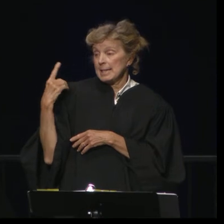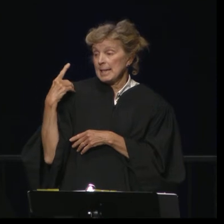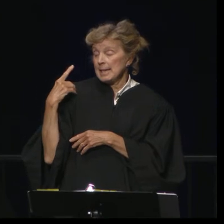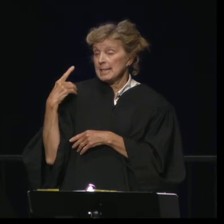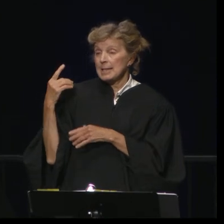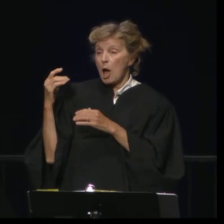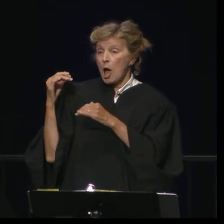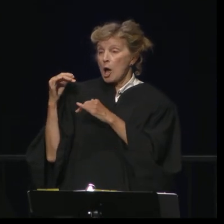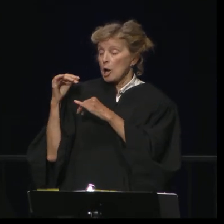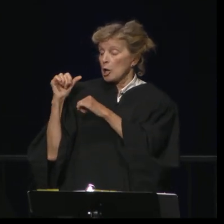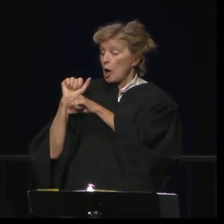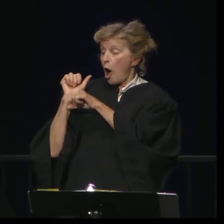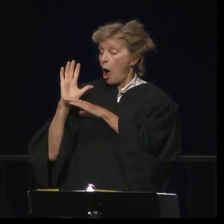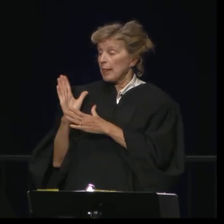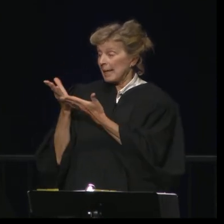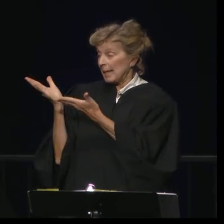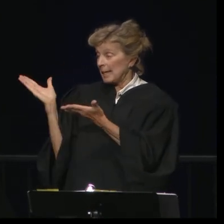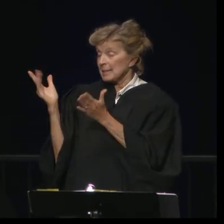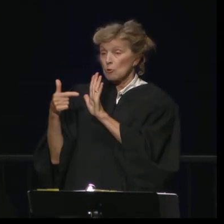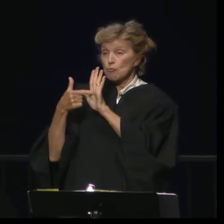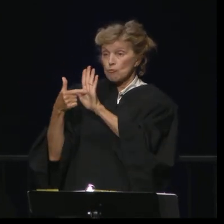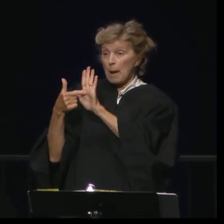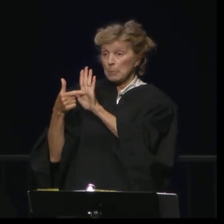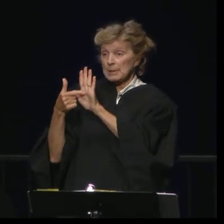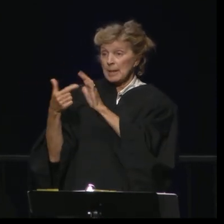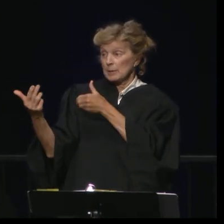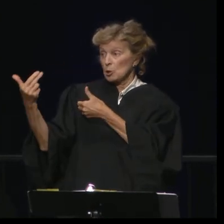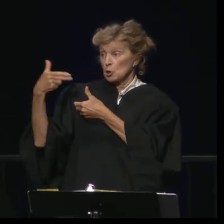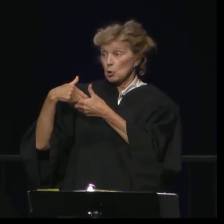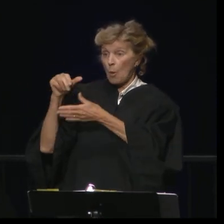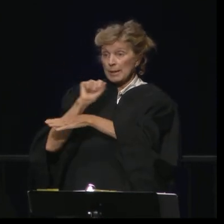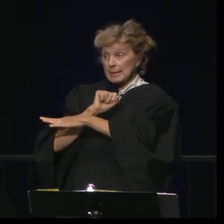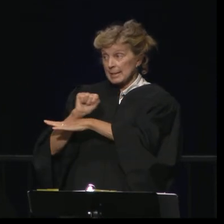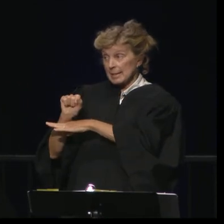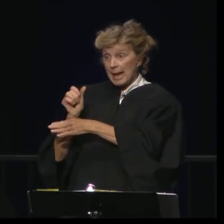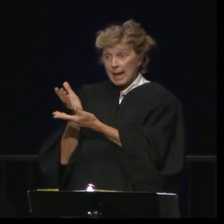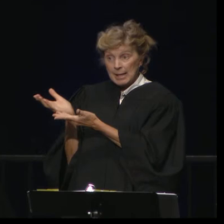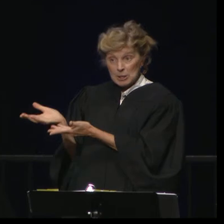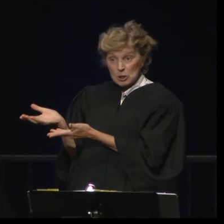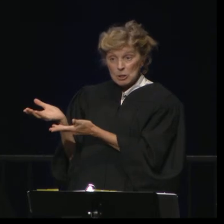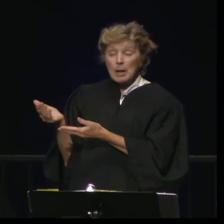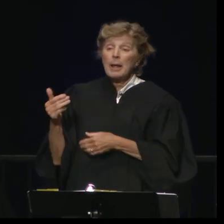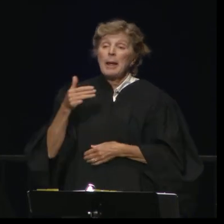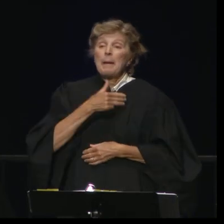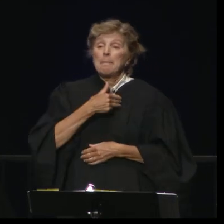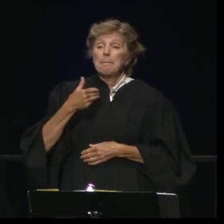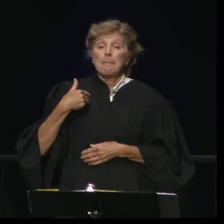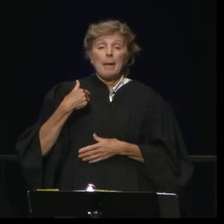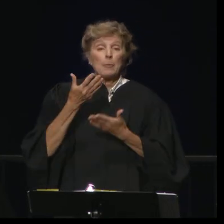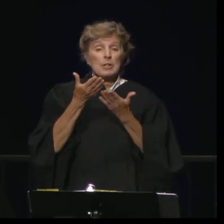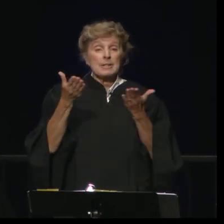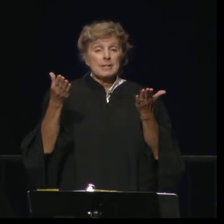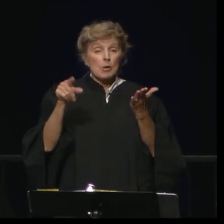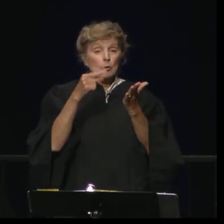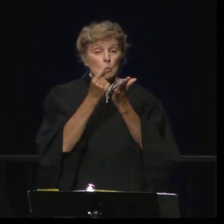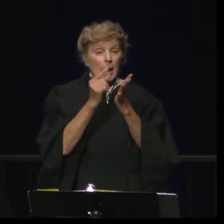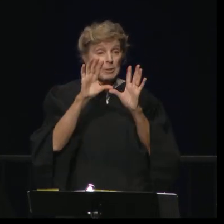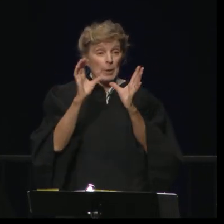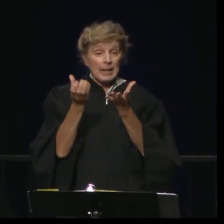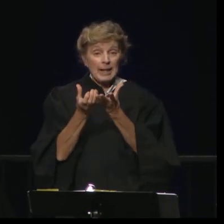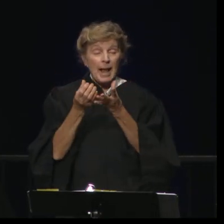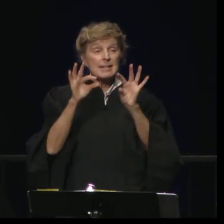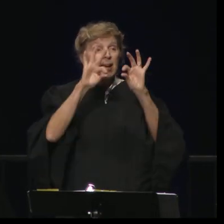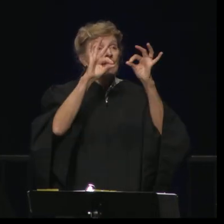colleagues, and representatives who join us on stage, members of the graduating class,